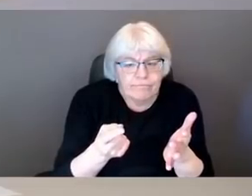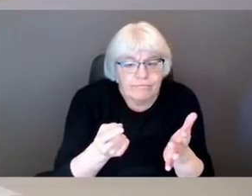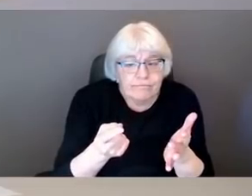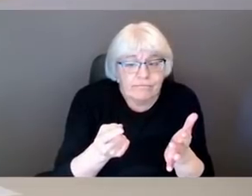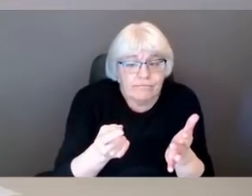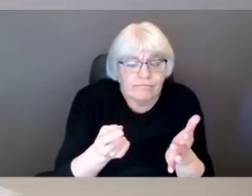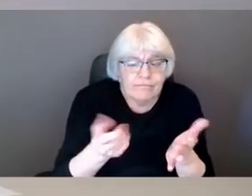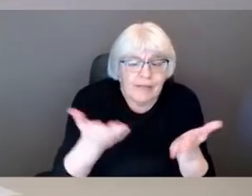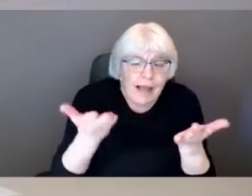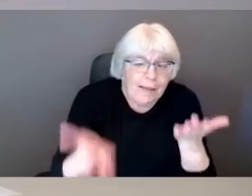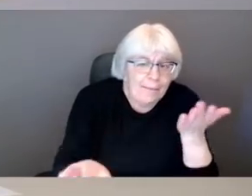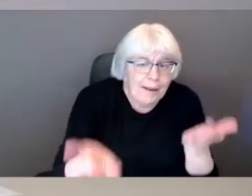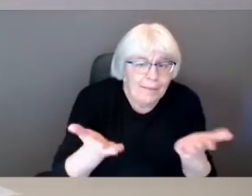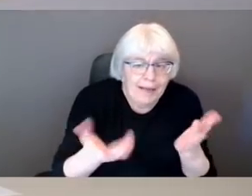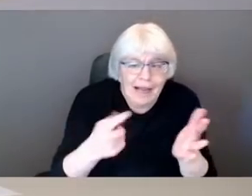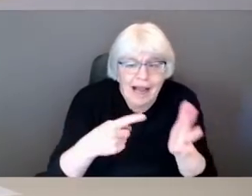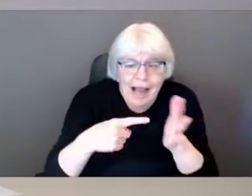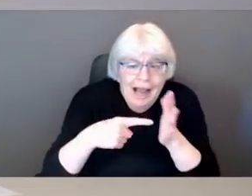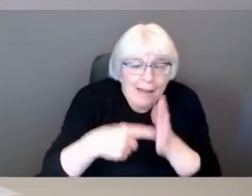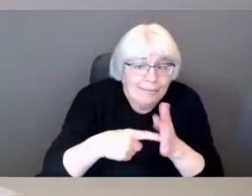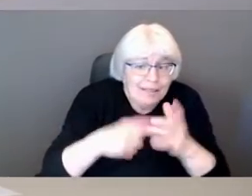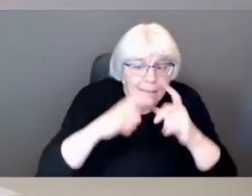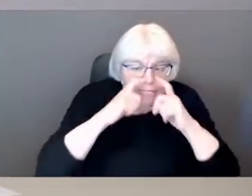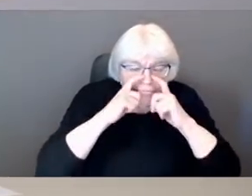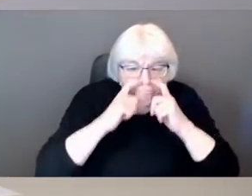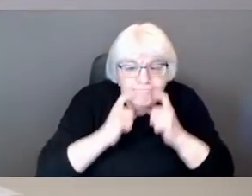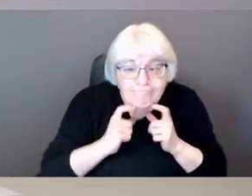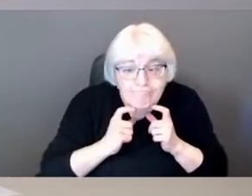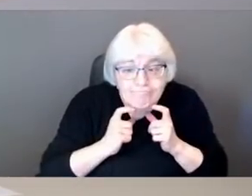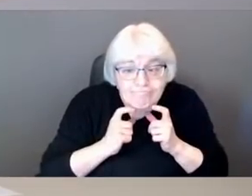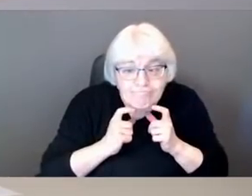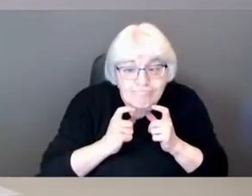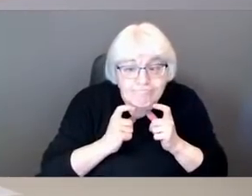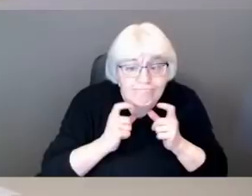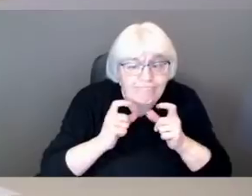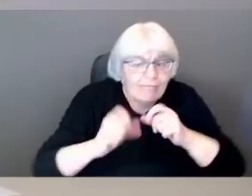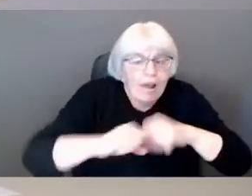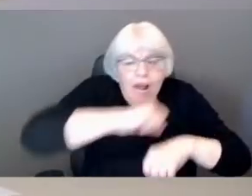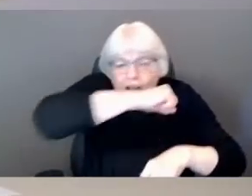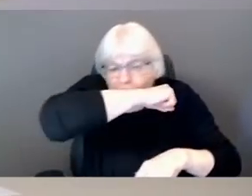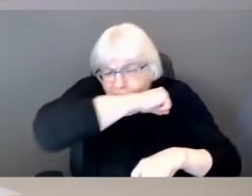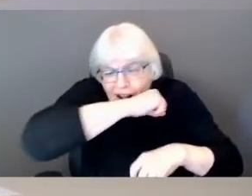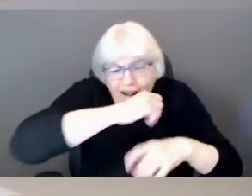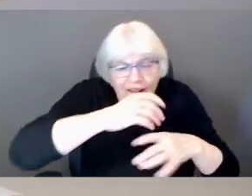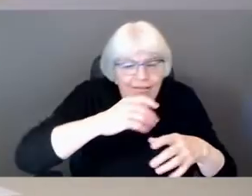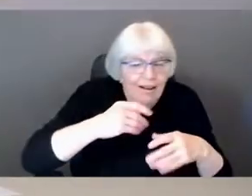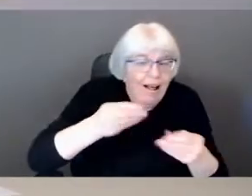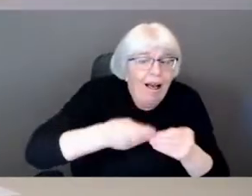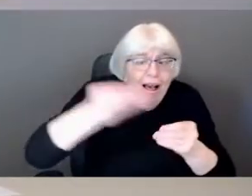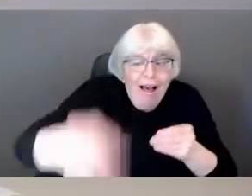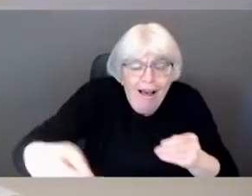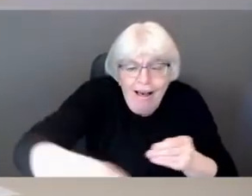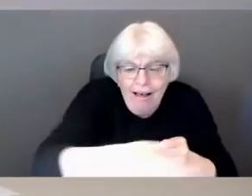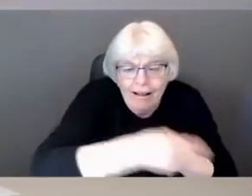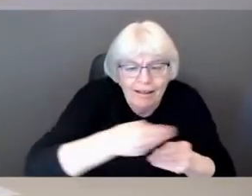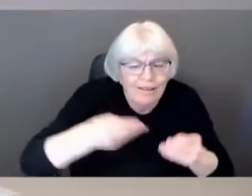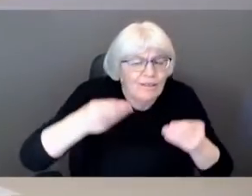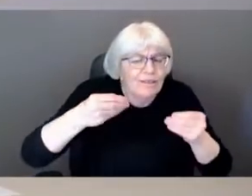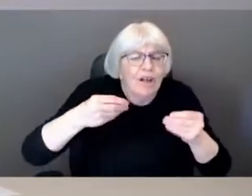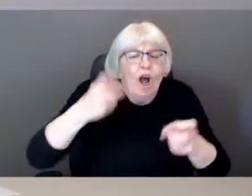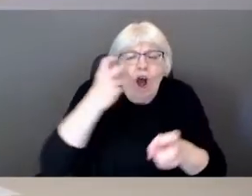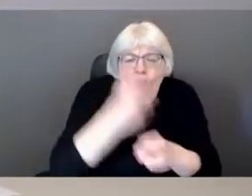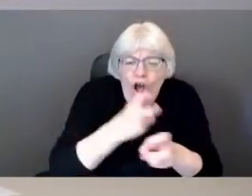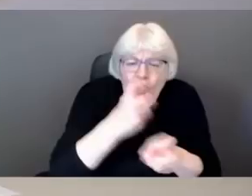took their mask down and coughed, and the other person didn't have the mask. So some of those things are difficult to assess, and that's why,